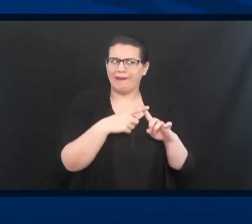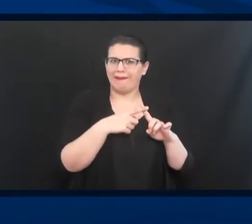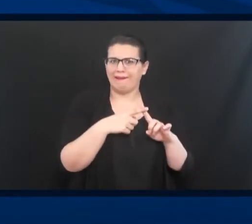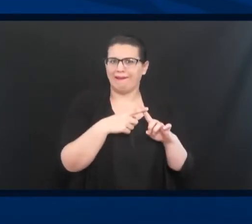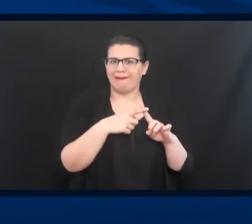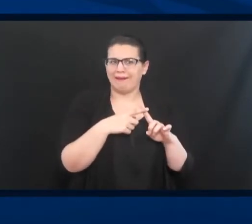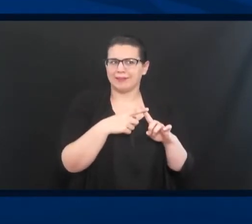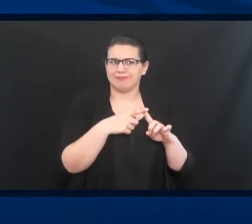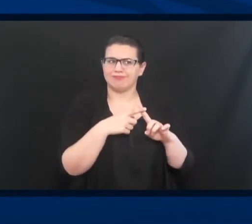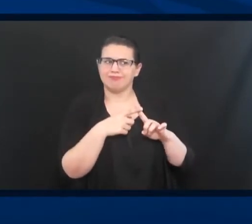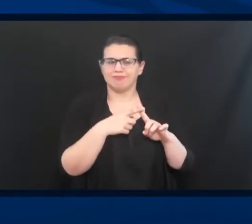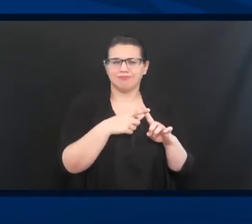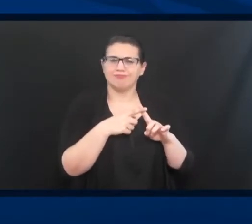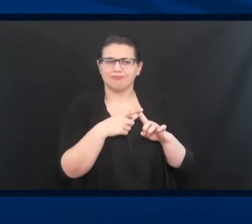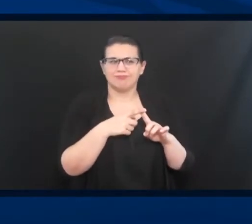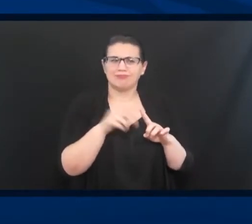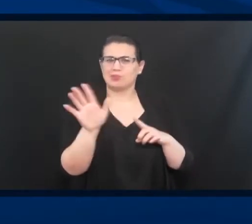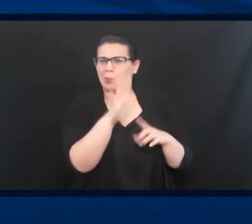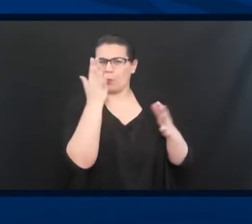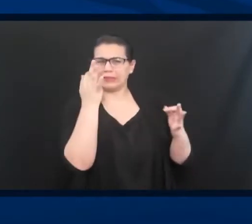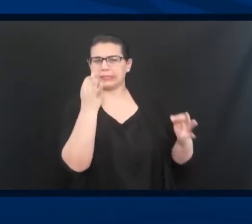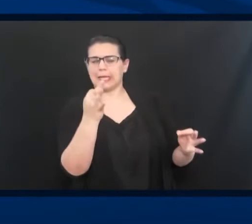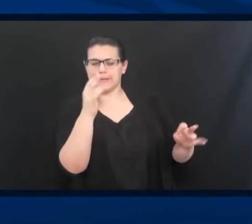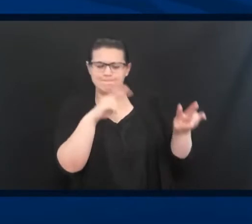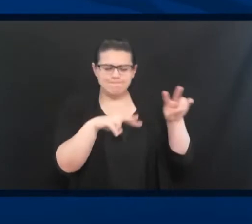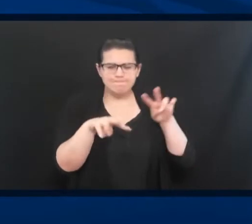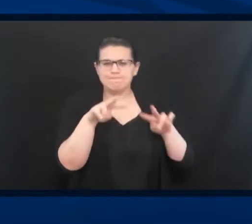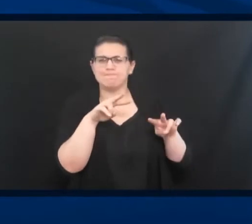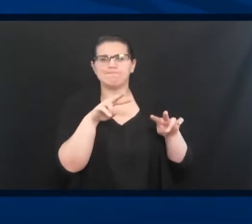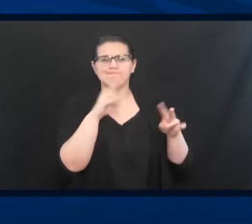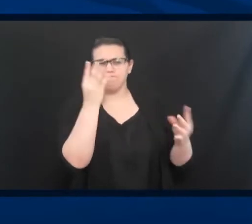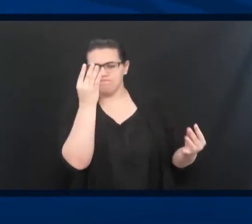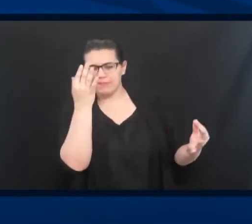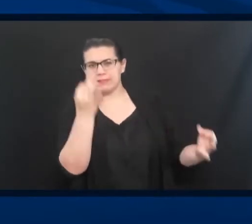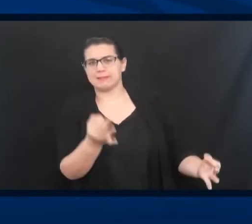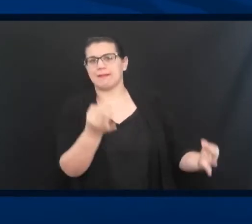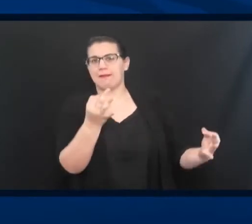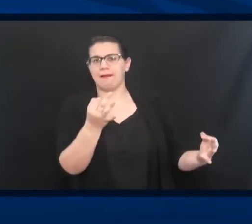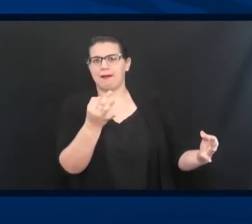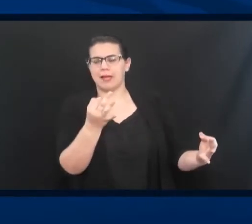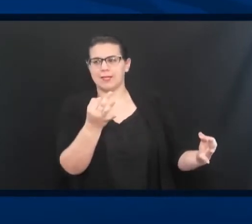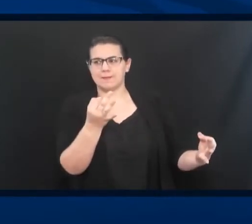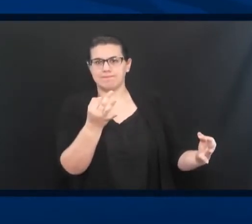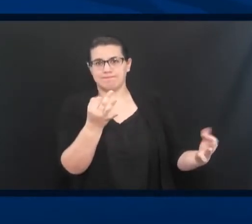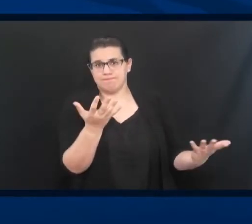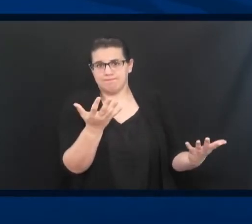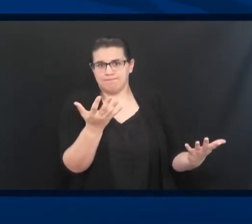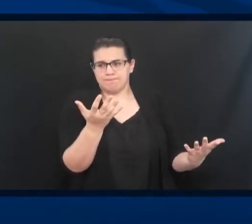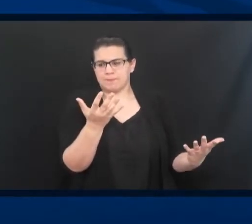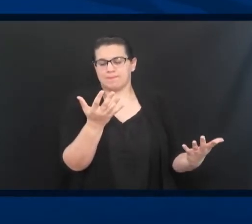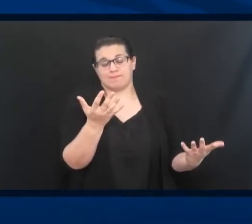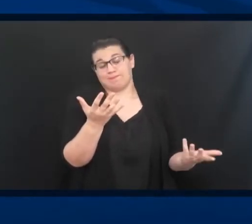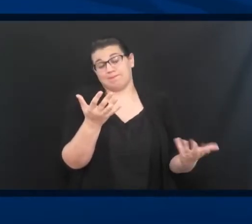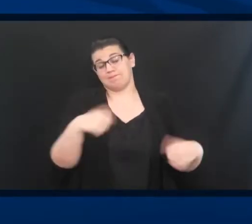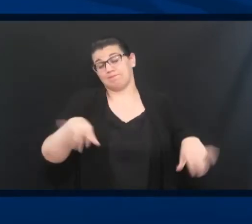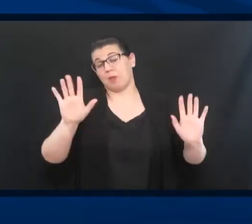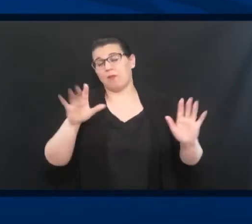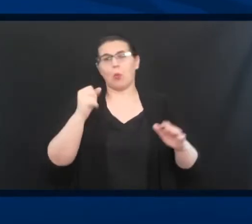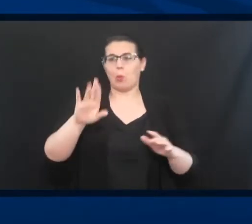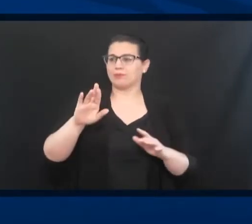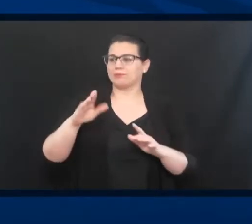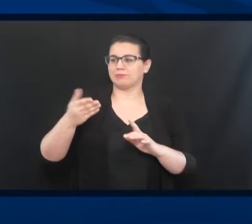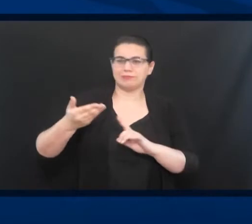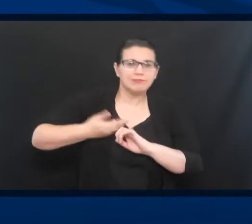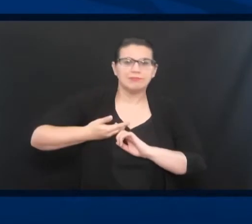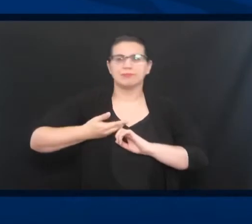basically roll back or curtail your efforts to try to convince those people and come